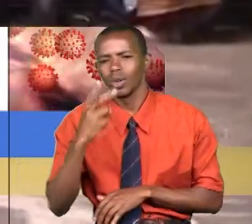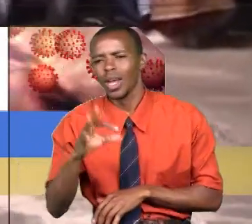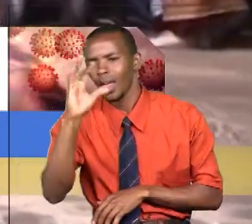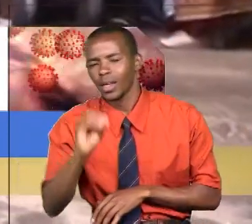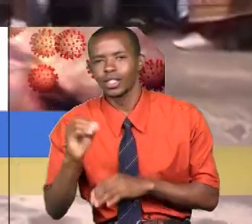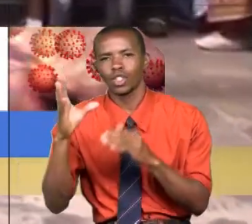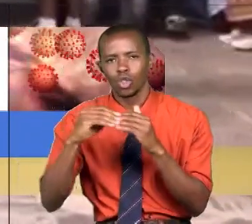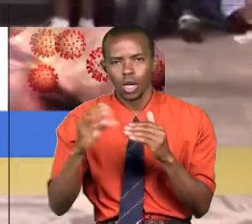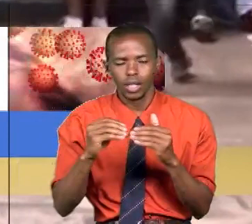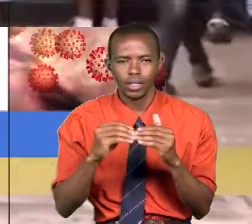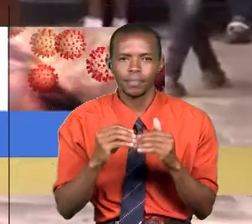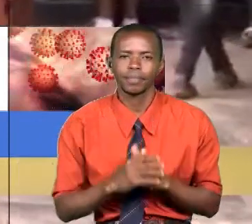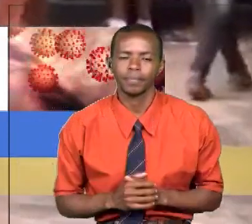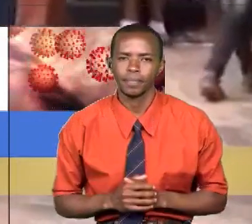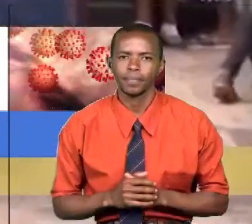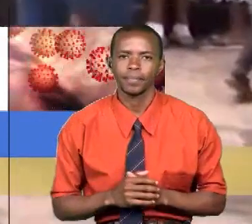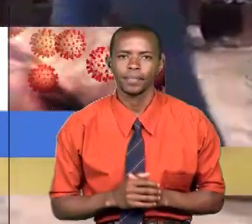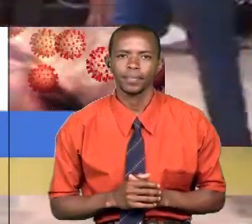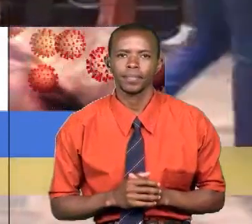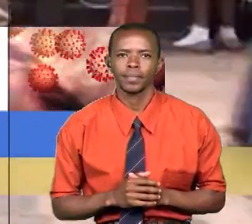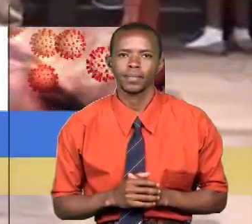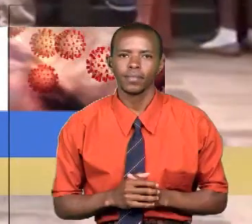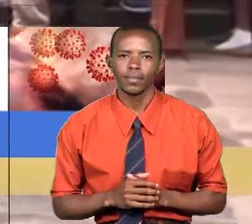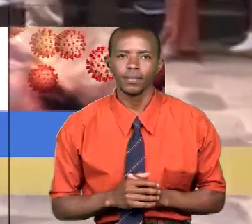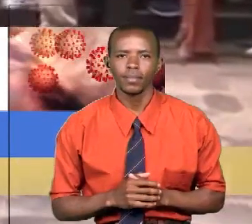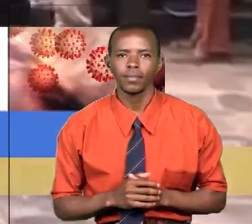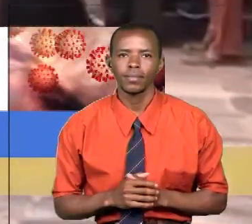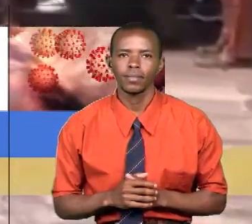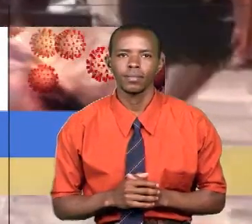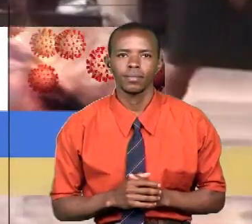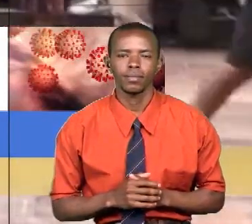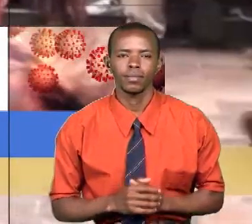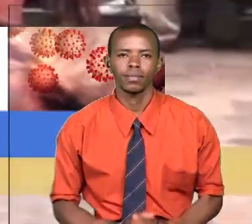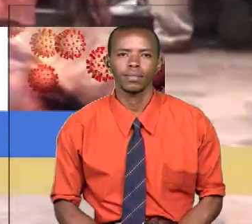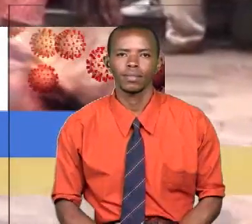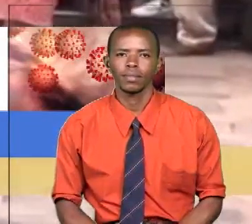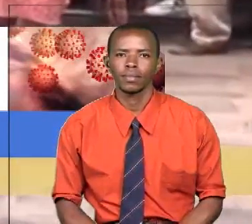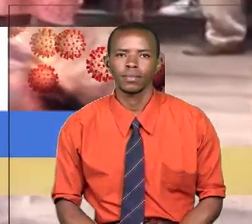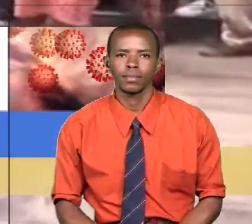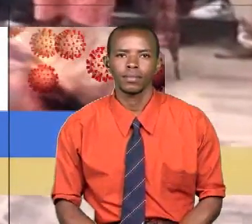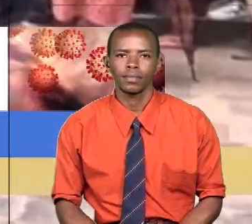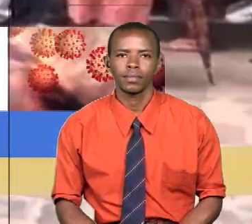$230 to the greenback. Reporting for Switch, my name is Mariam Mjahid.